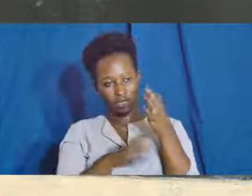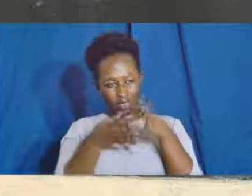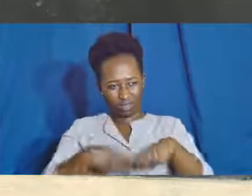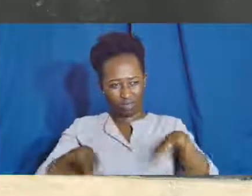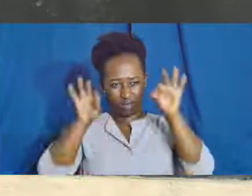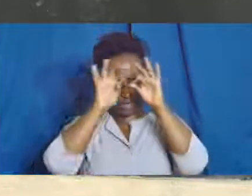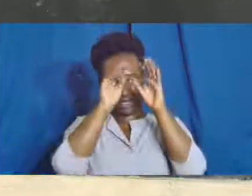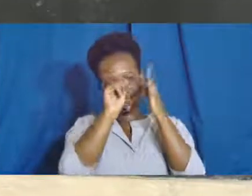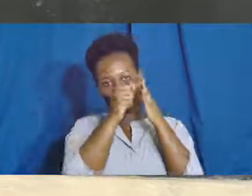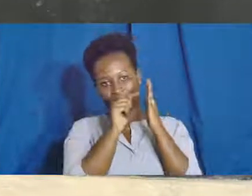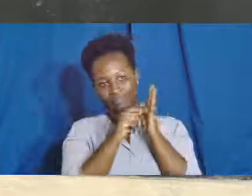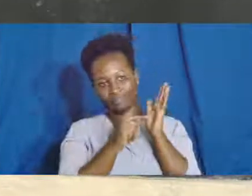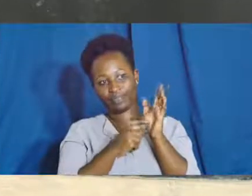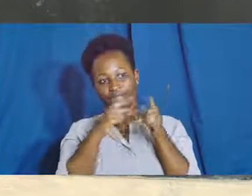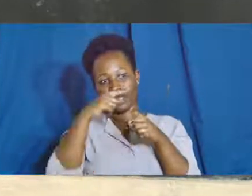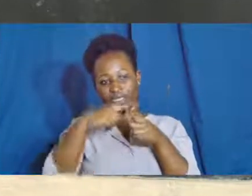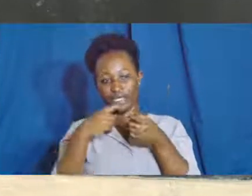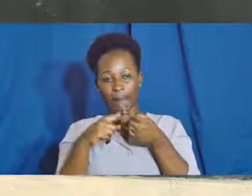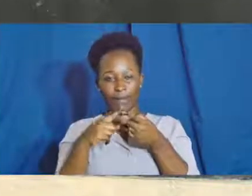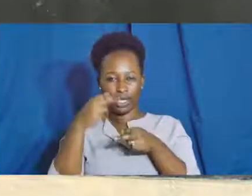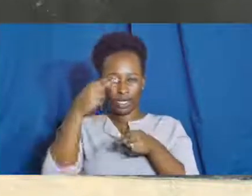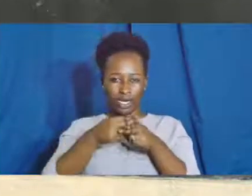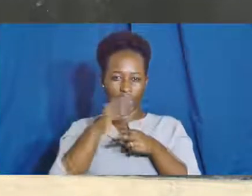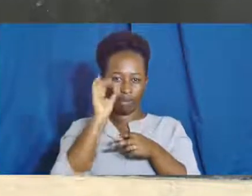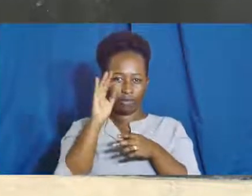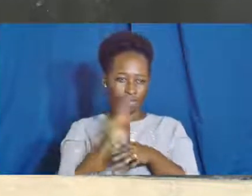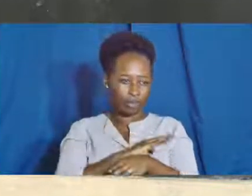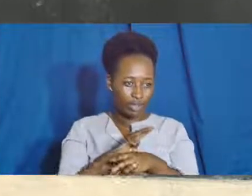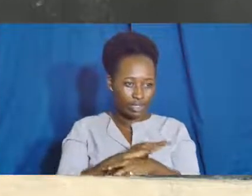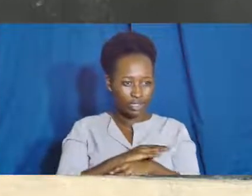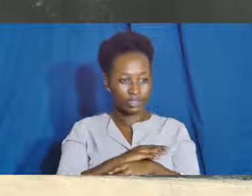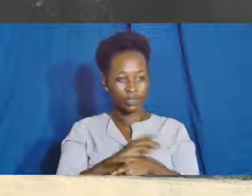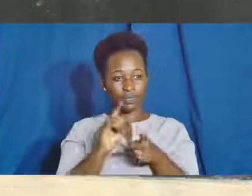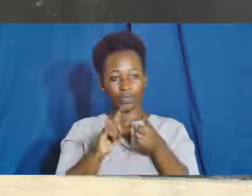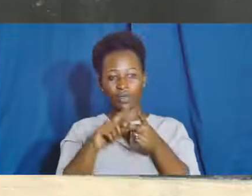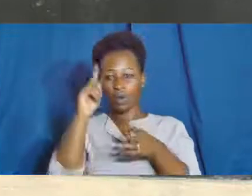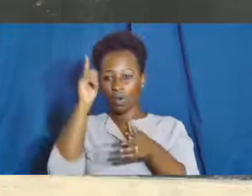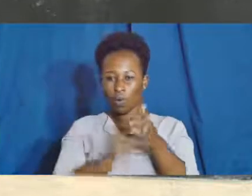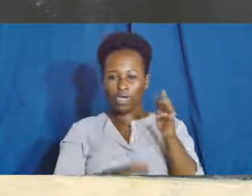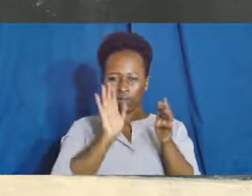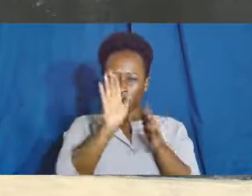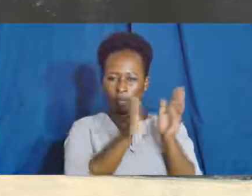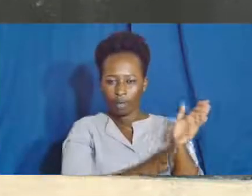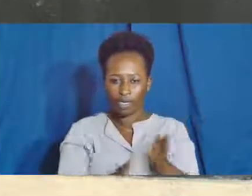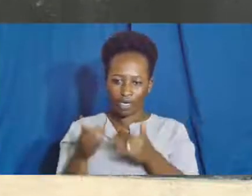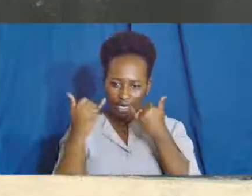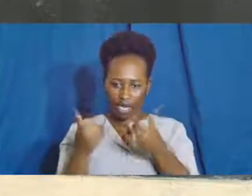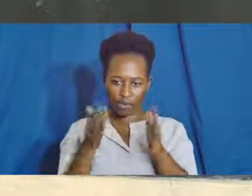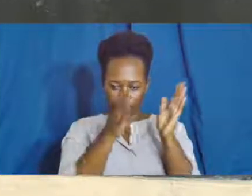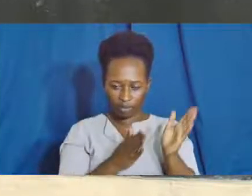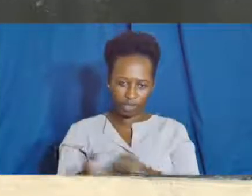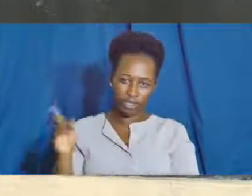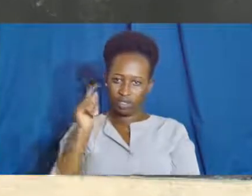important items. The name of the business, what you are preparing. In this case, we are going to prepare a trading